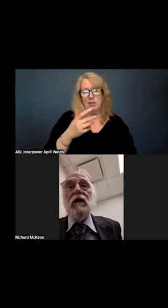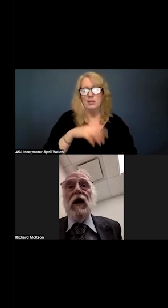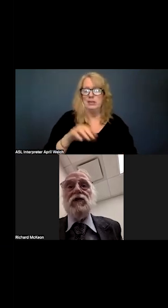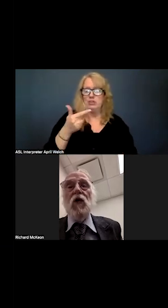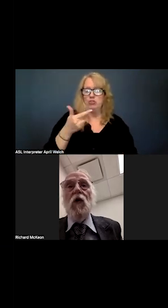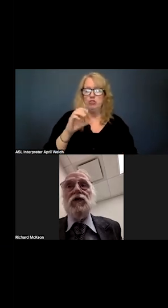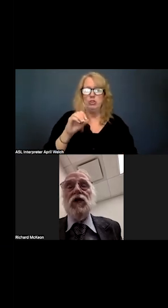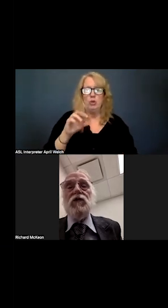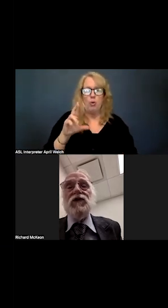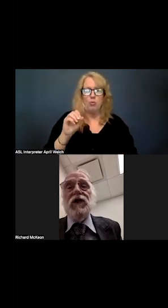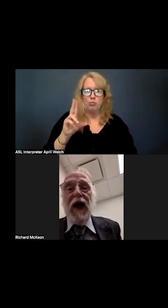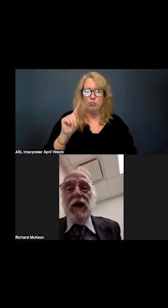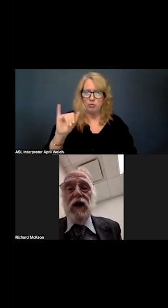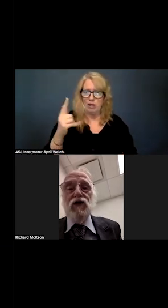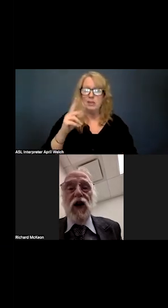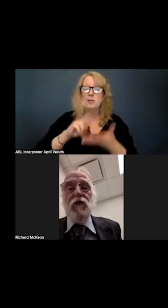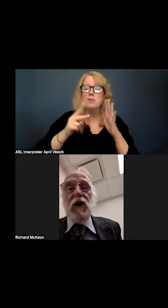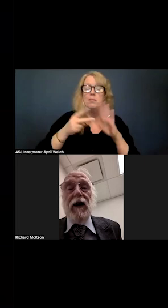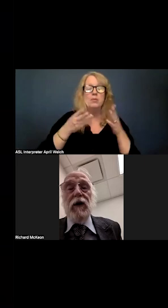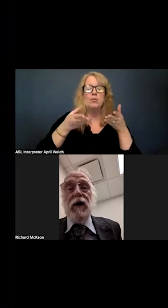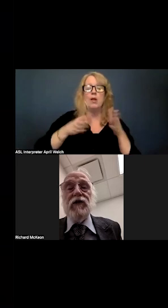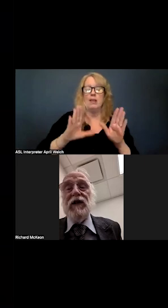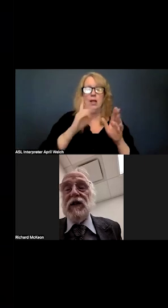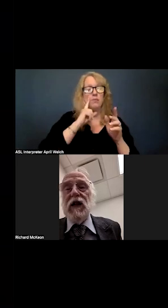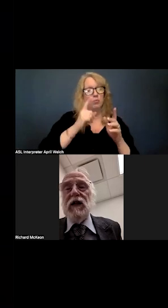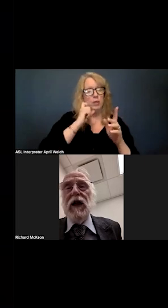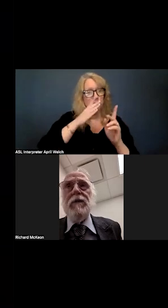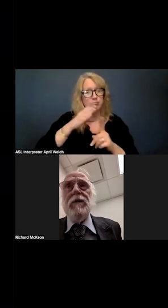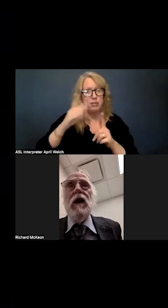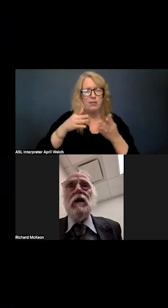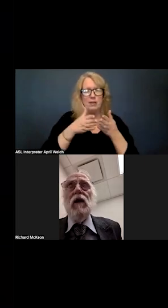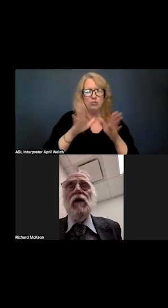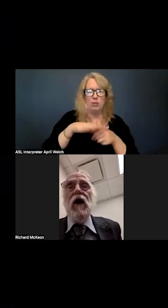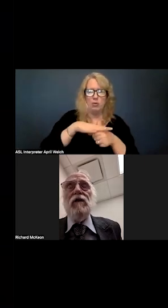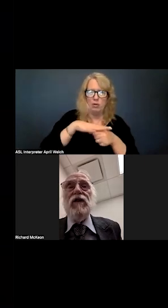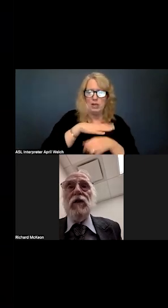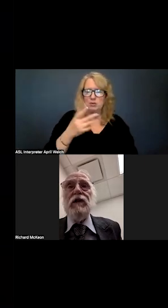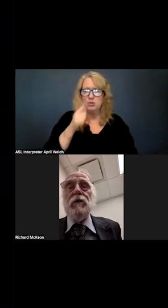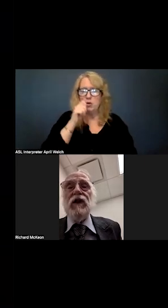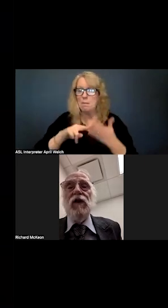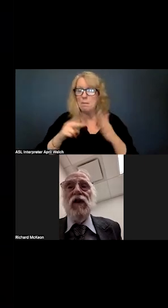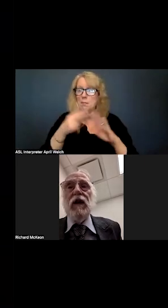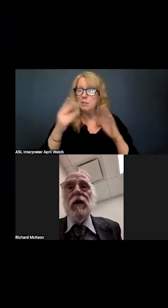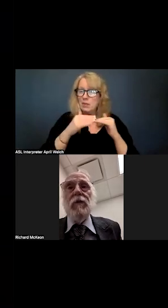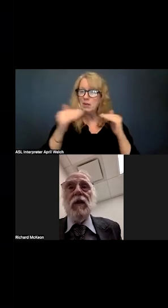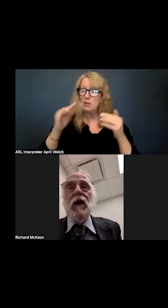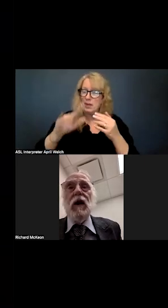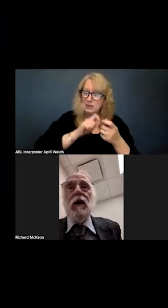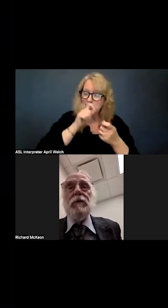geo-routing allows the call to go to that general area. So again, it's not the level of very specific